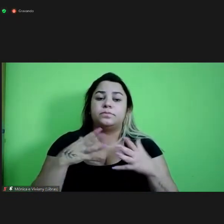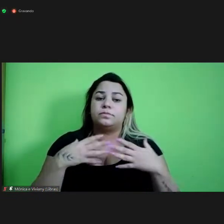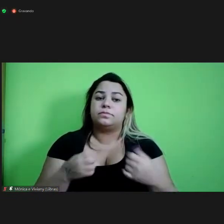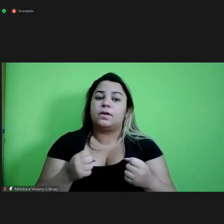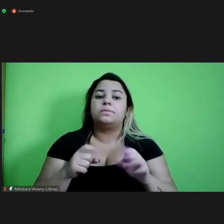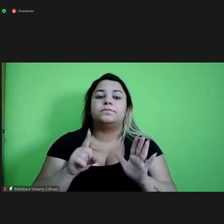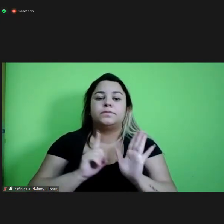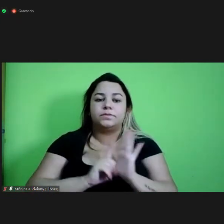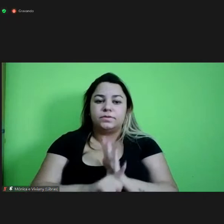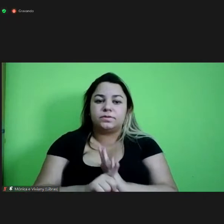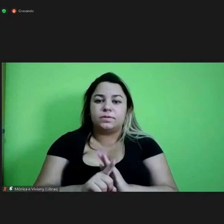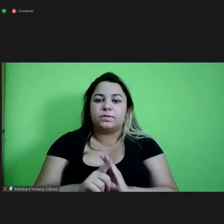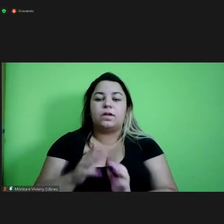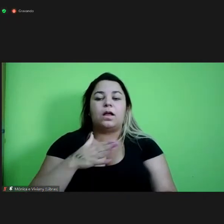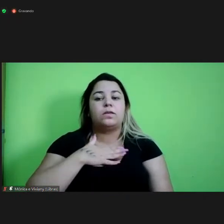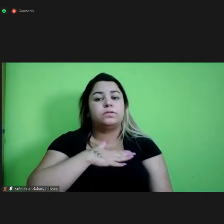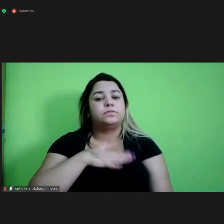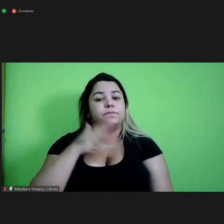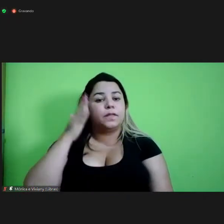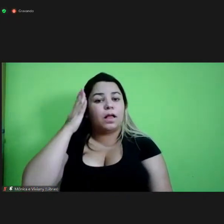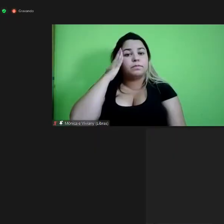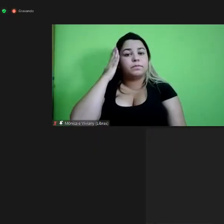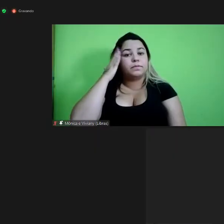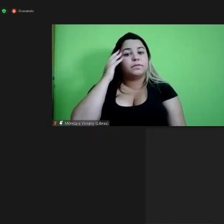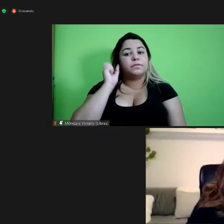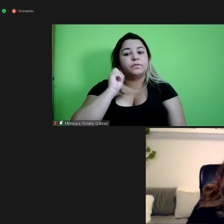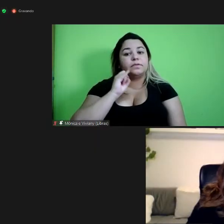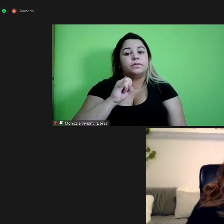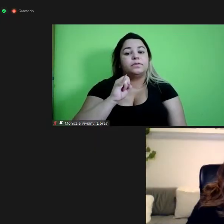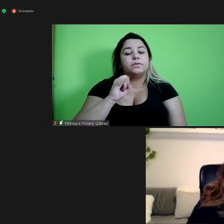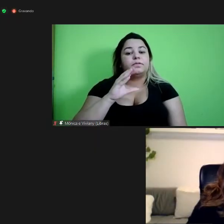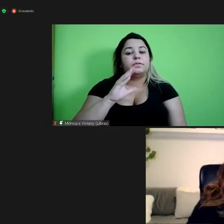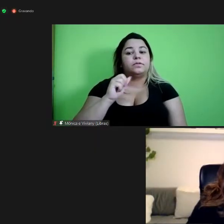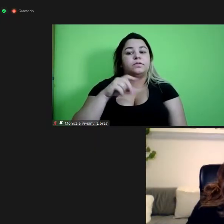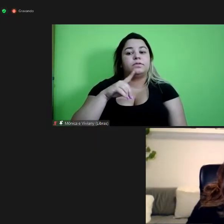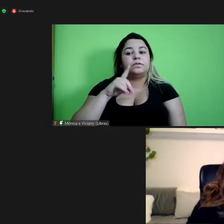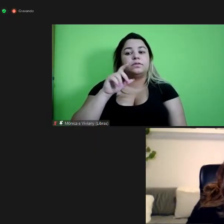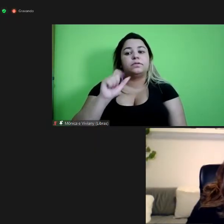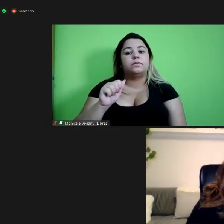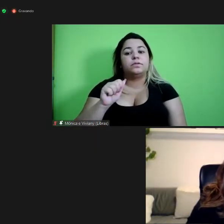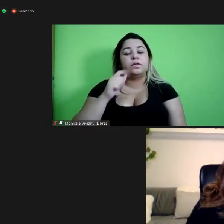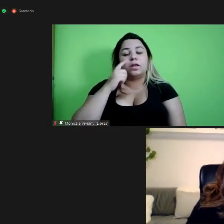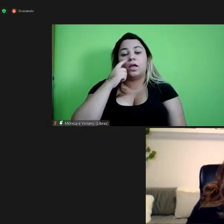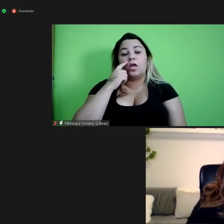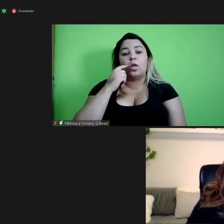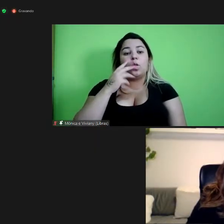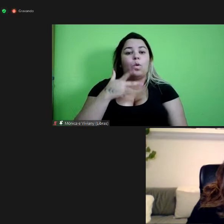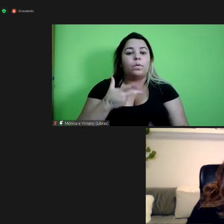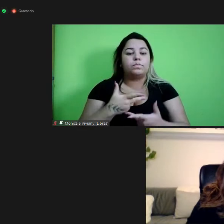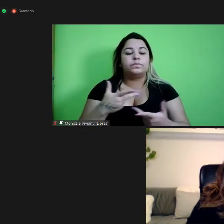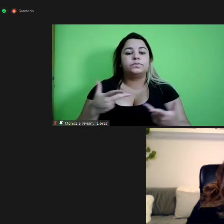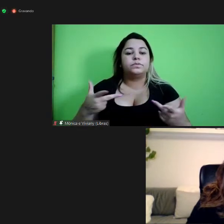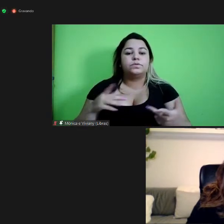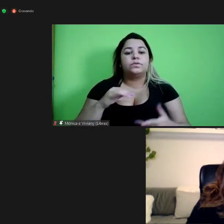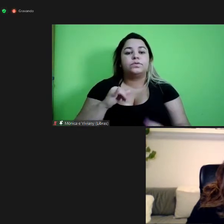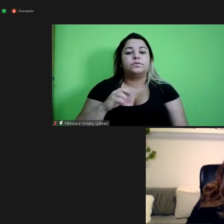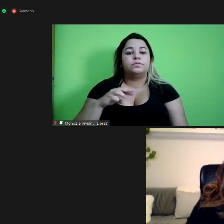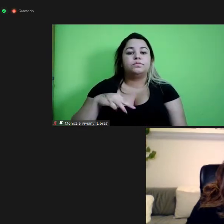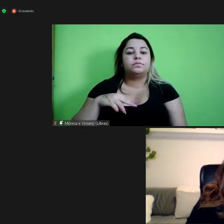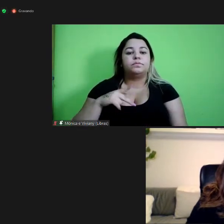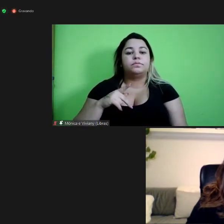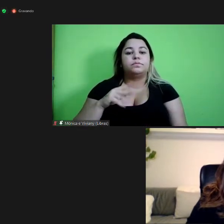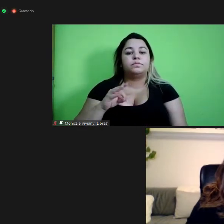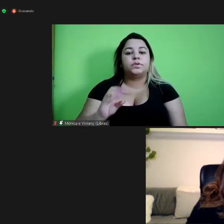We received the following question. I would like to know if Canada already measured the impact or some dimension of